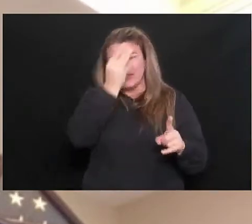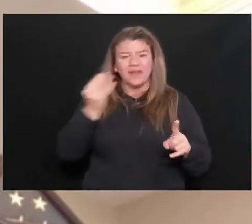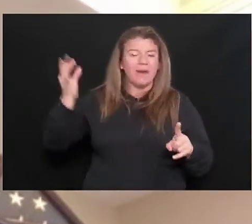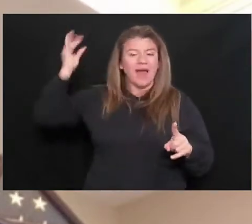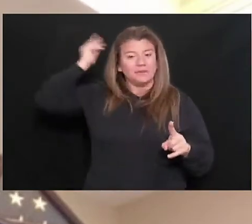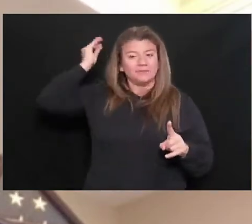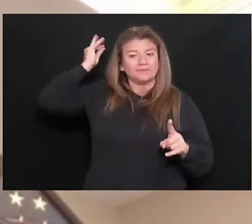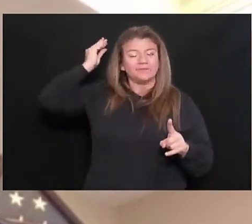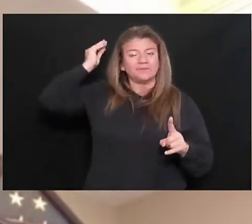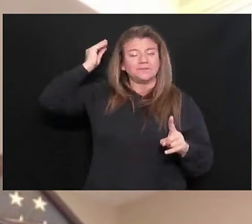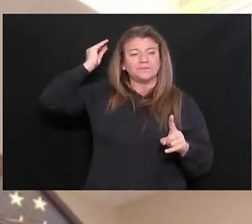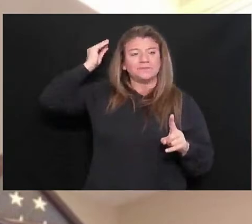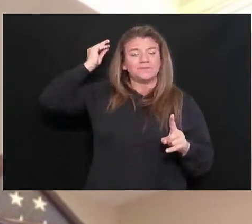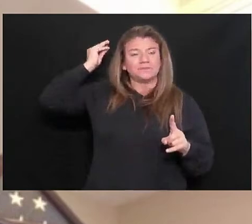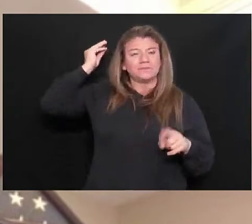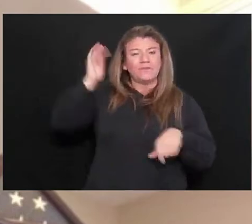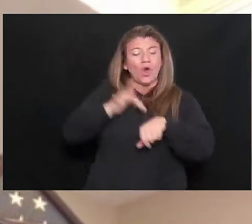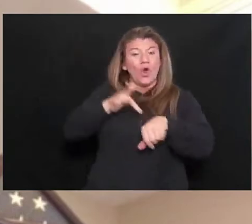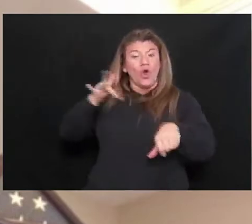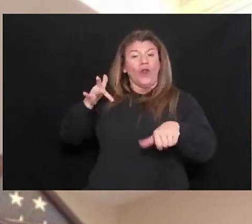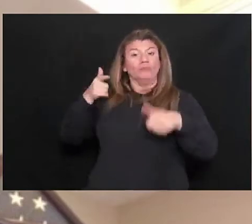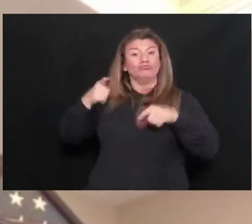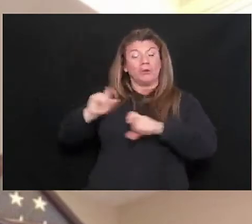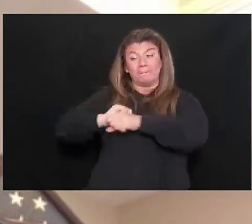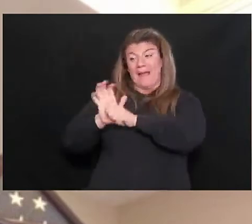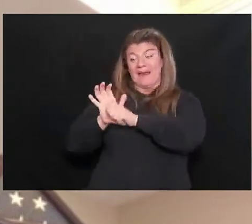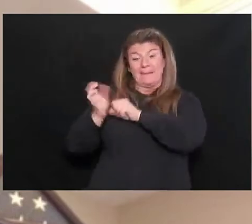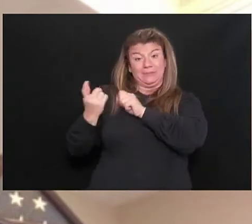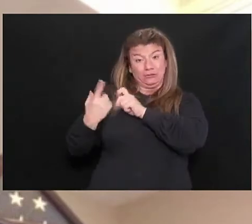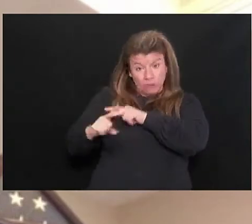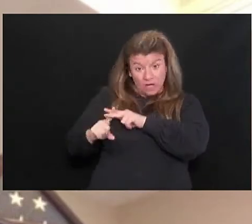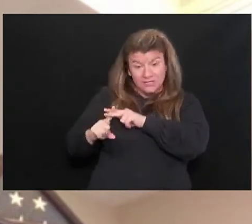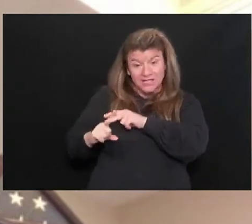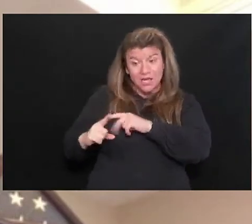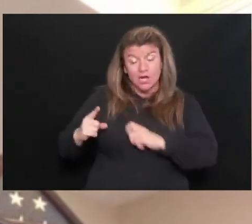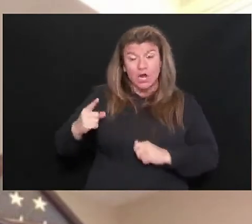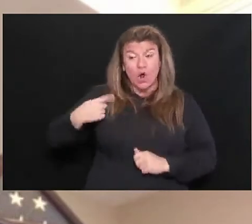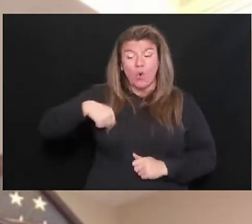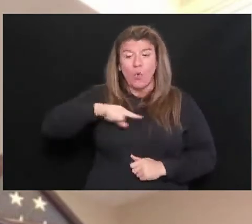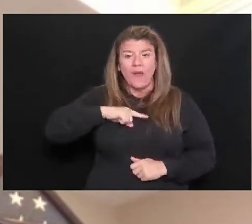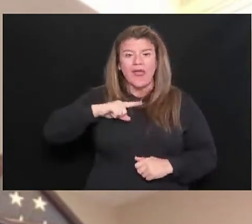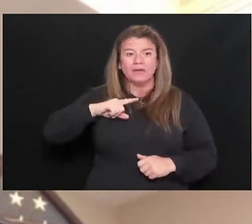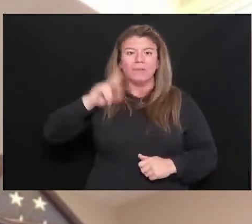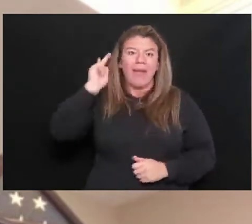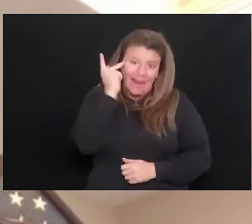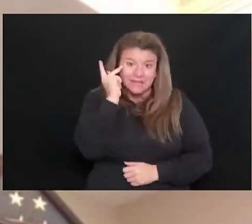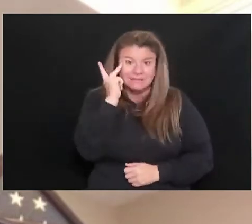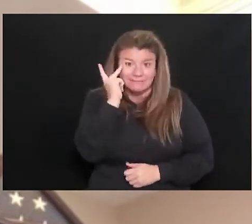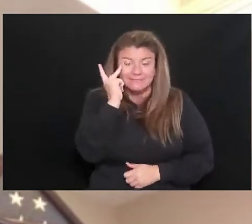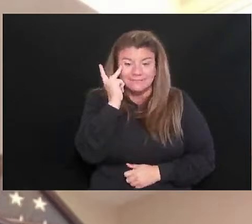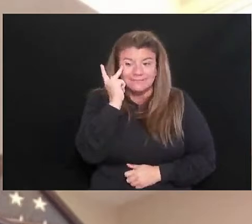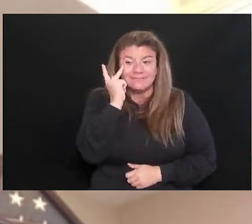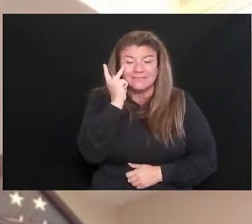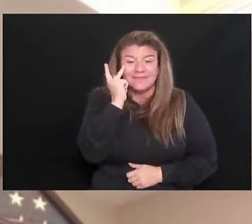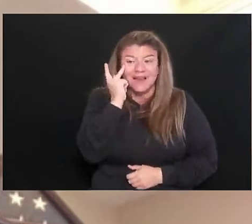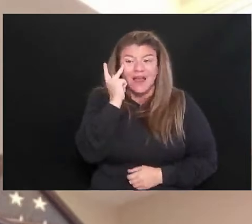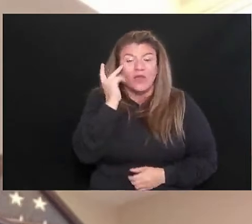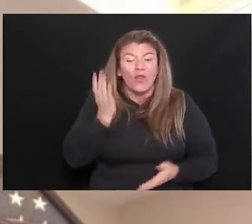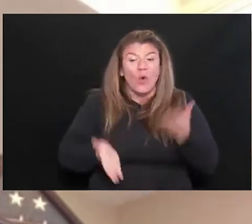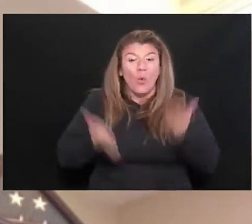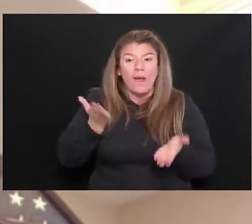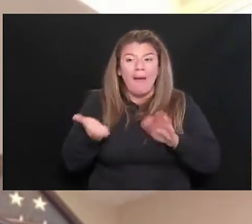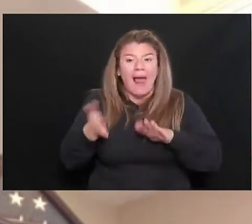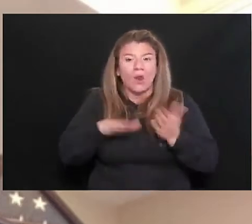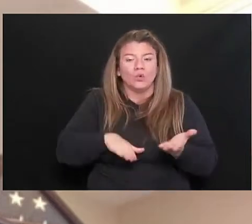on early in this pandemic when we were in an absolute panic that we might lose 64